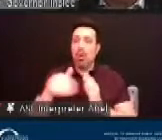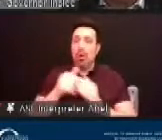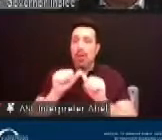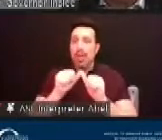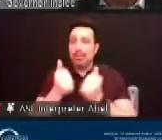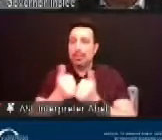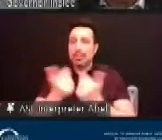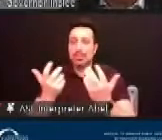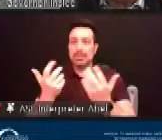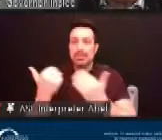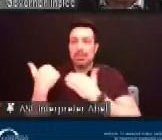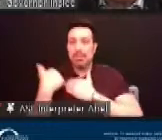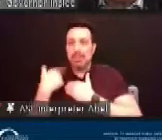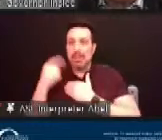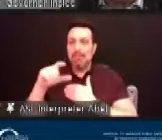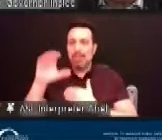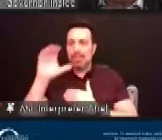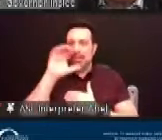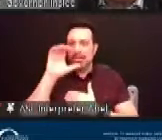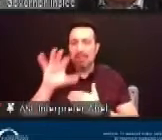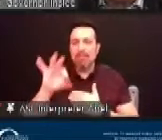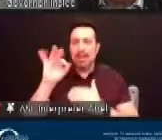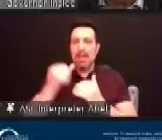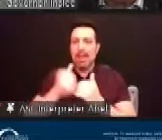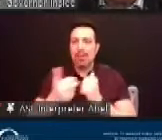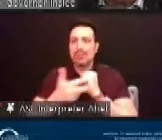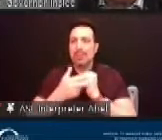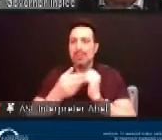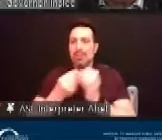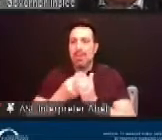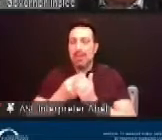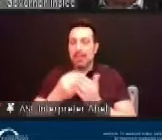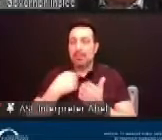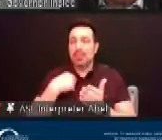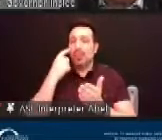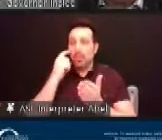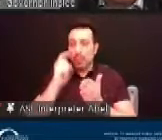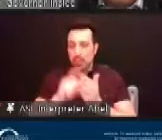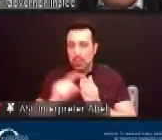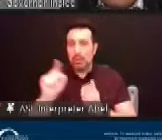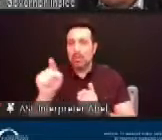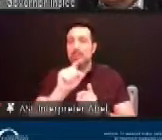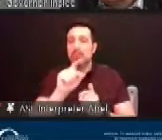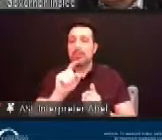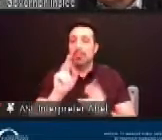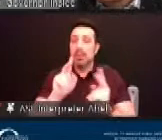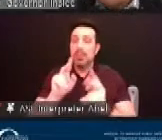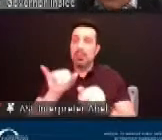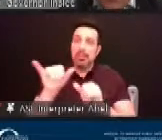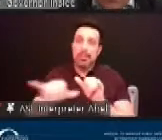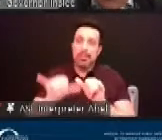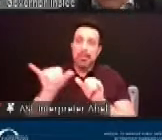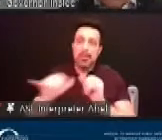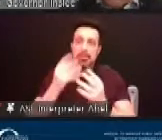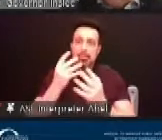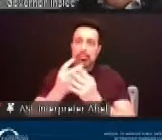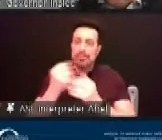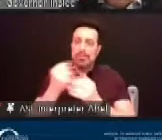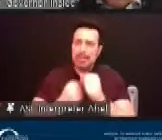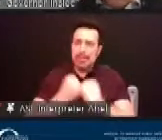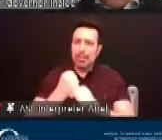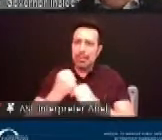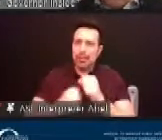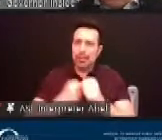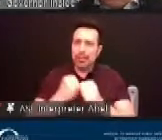kind of tasked with finding ways to save money. And we found that there were people staying in prison for years beyond their